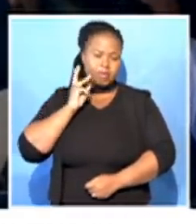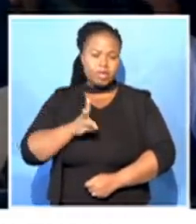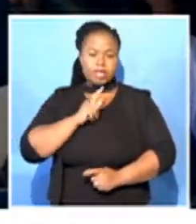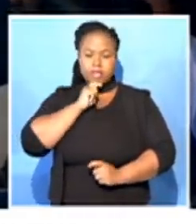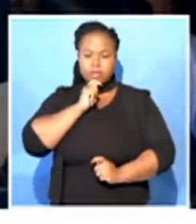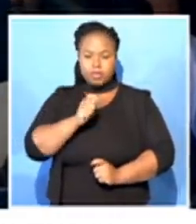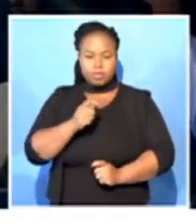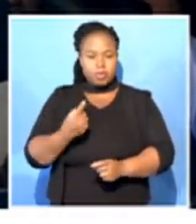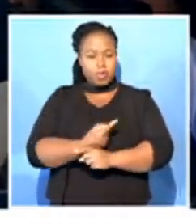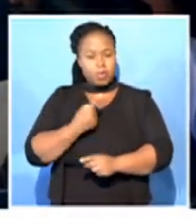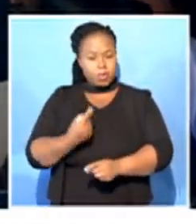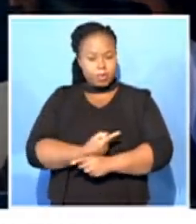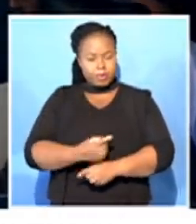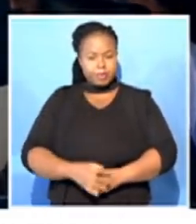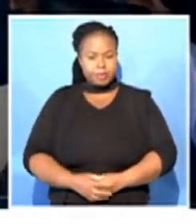of my conscience.